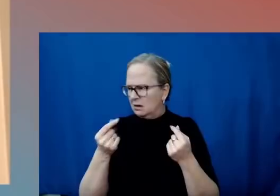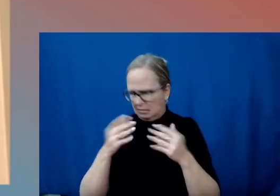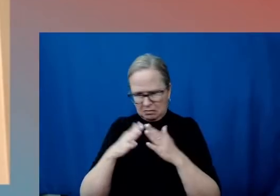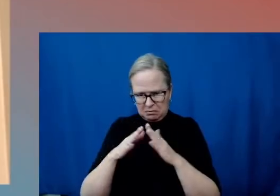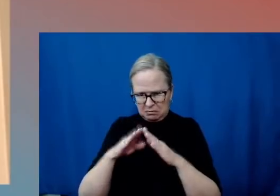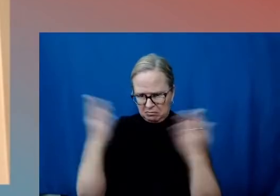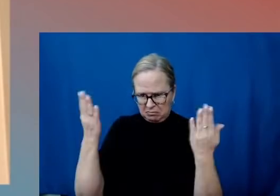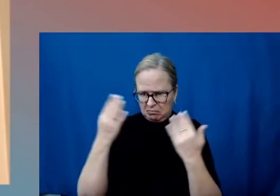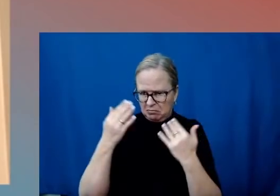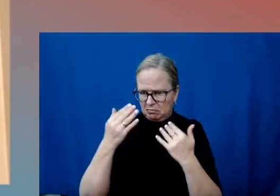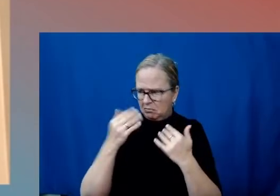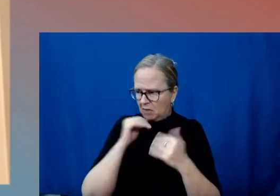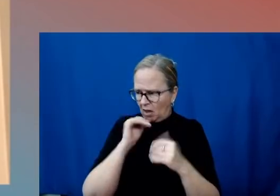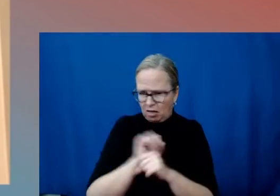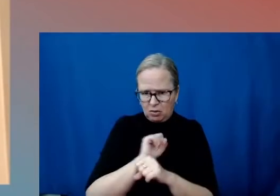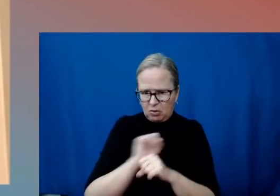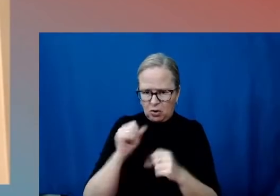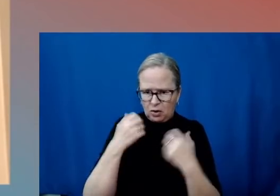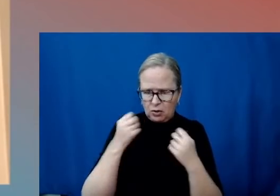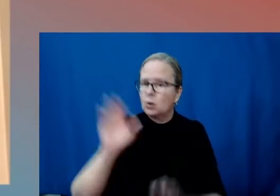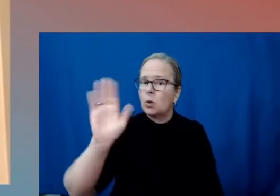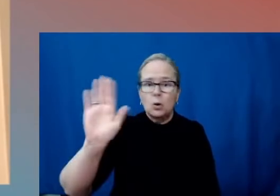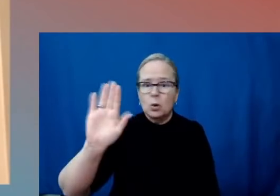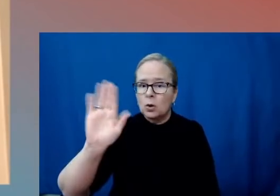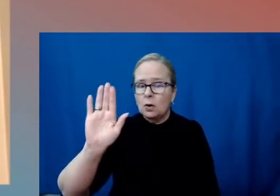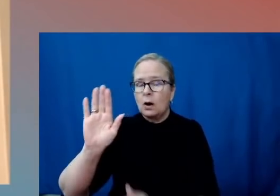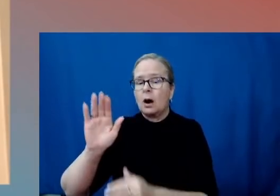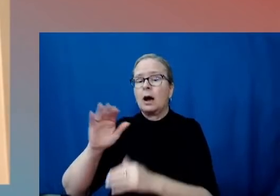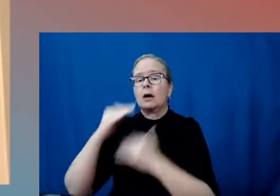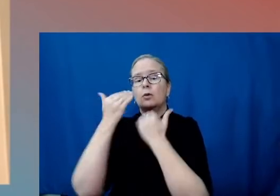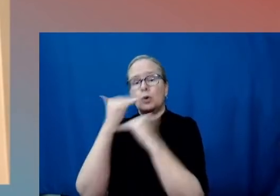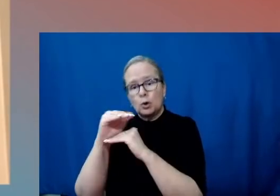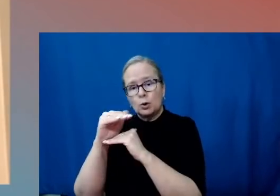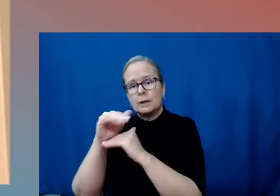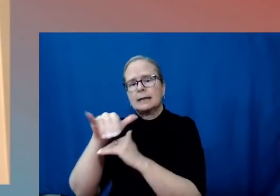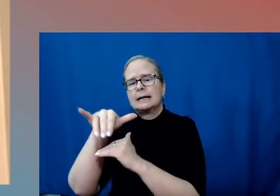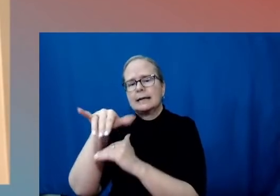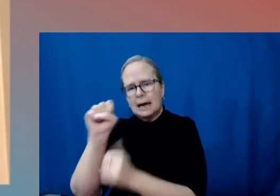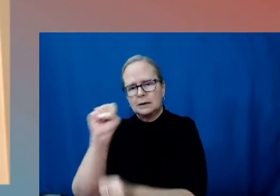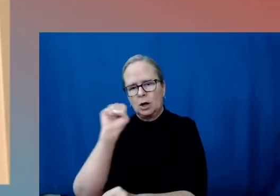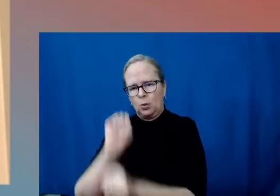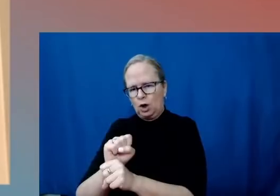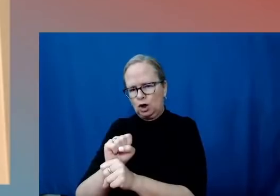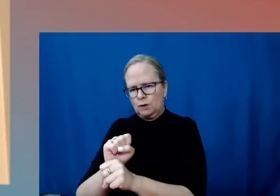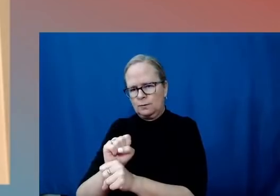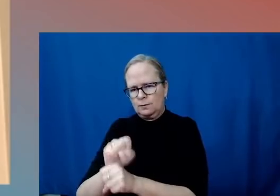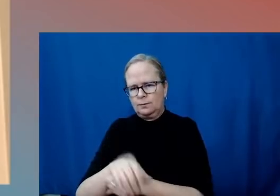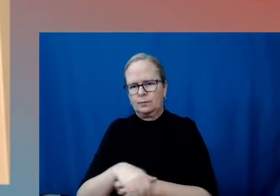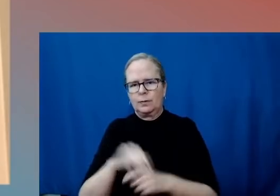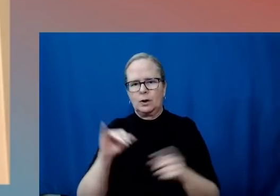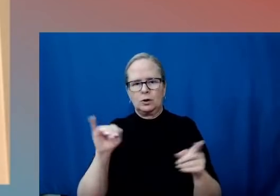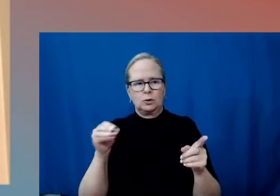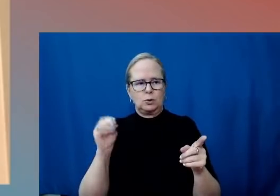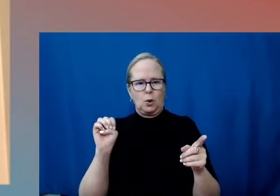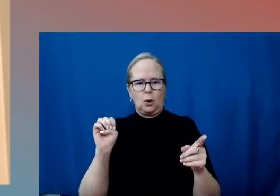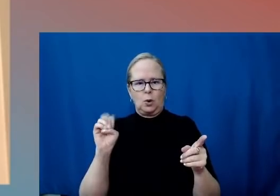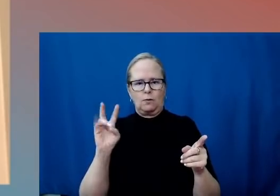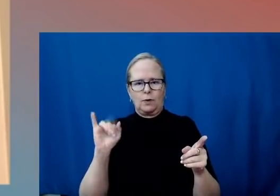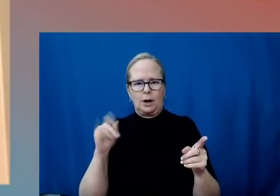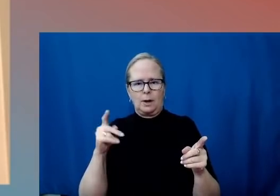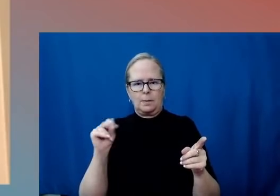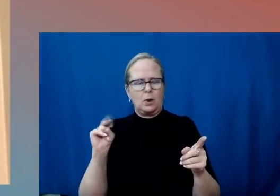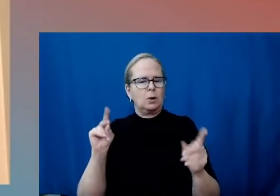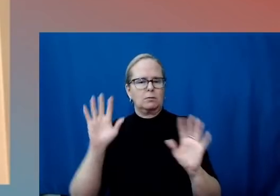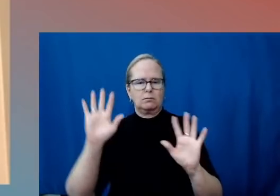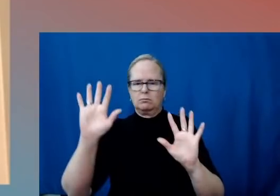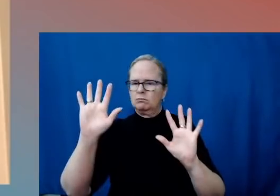public health measures don't work. And I guess I'm just going to riff on all of this and say that, man, we are so darn